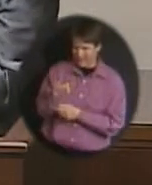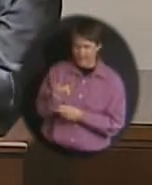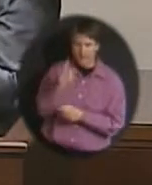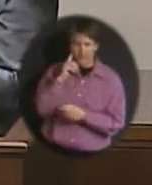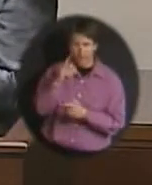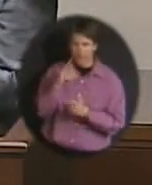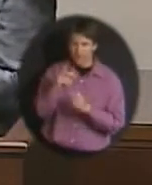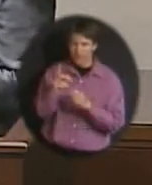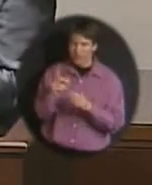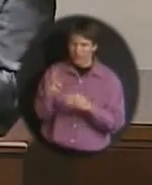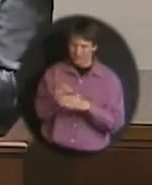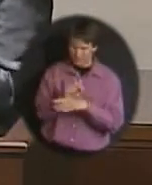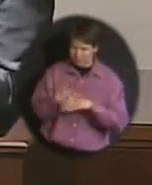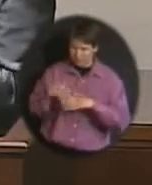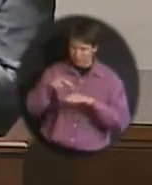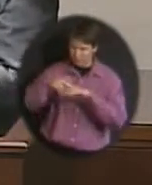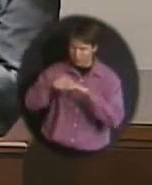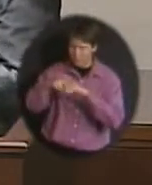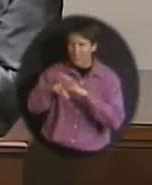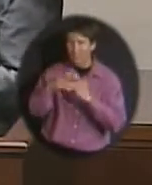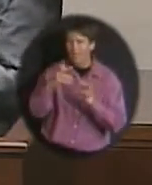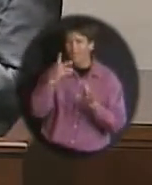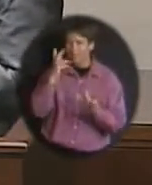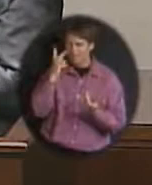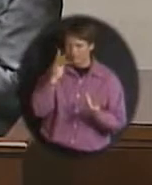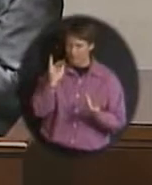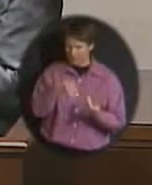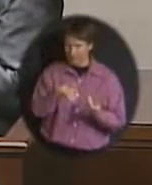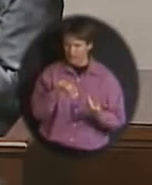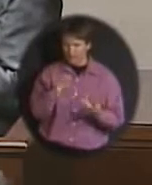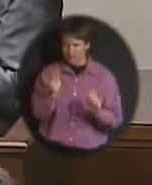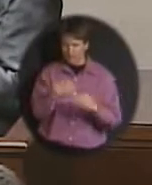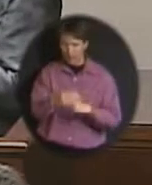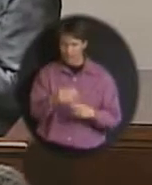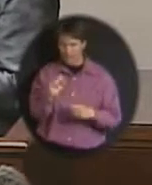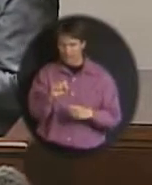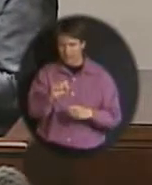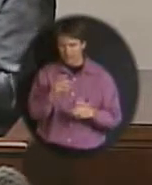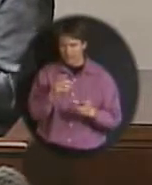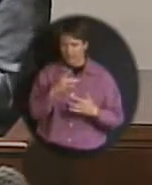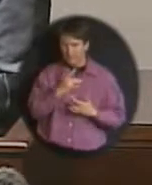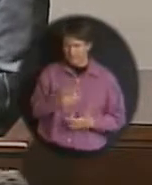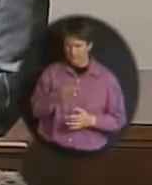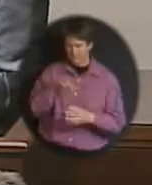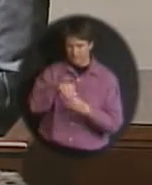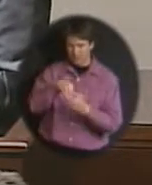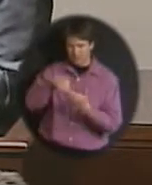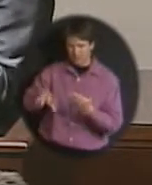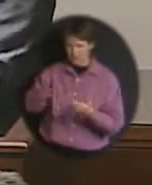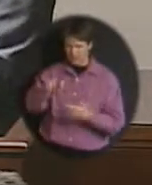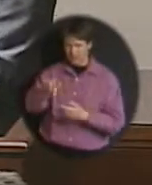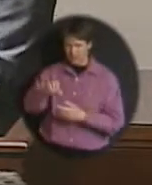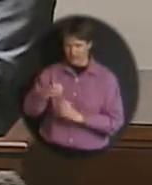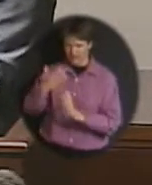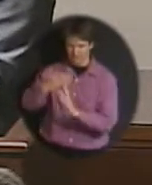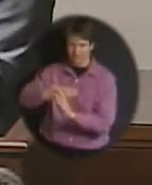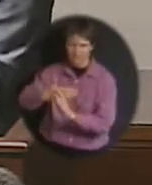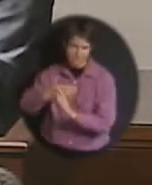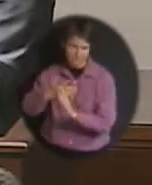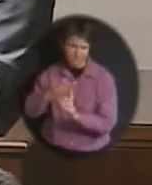referrals, we track discipline referrals to the office. Often those are in a student's file, but in terms of